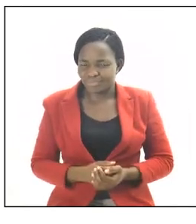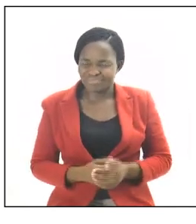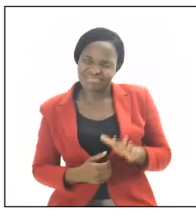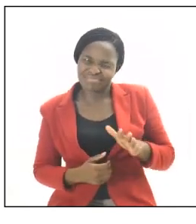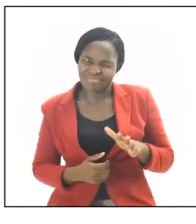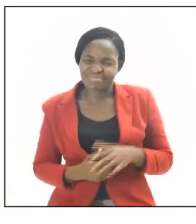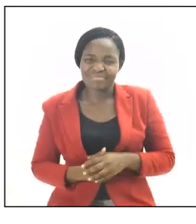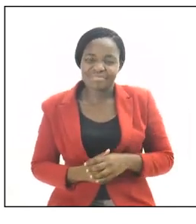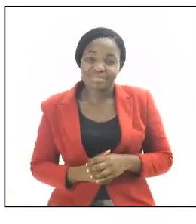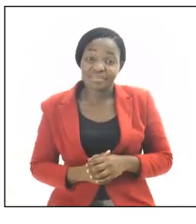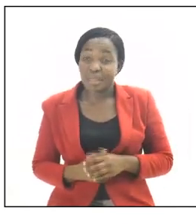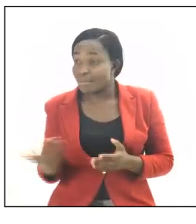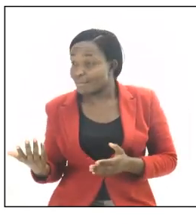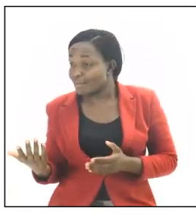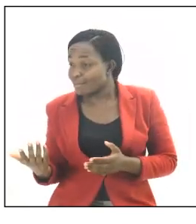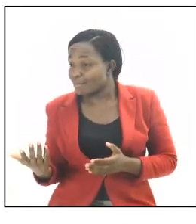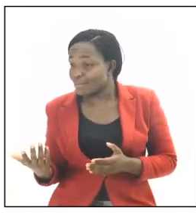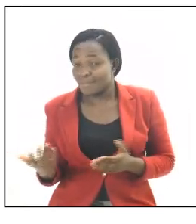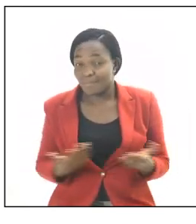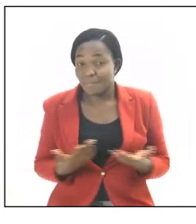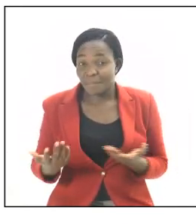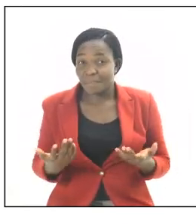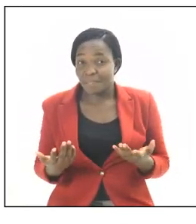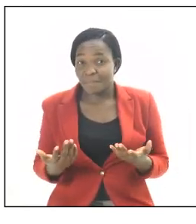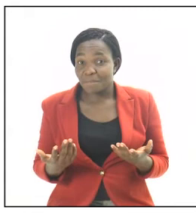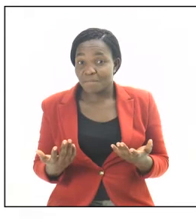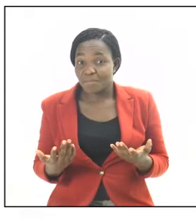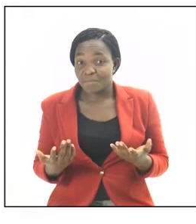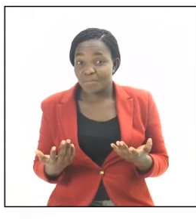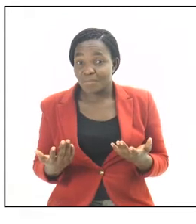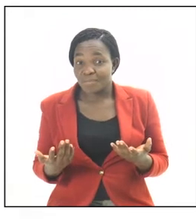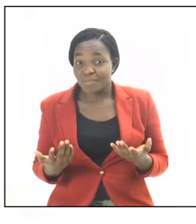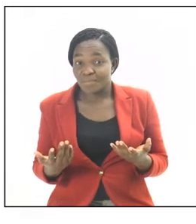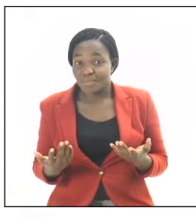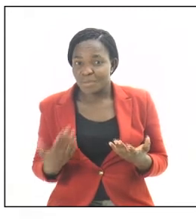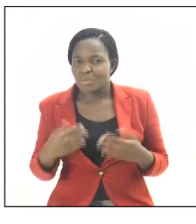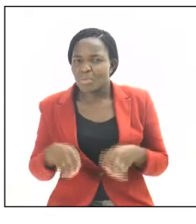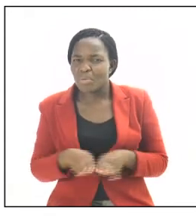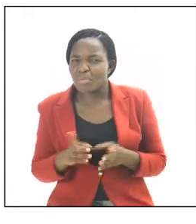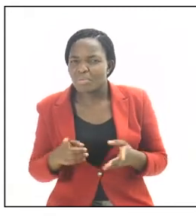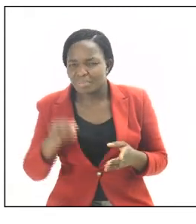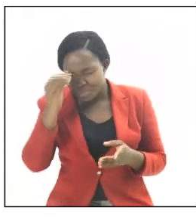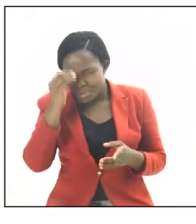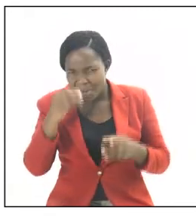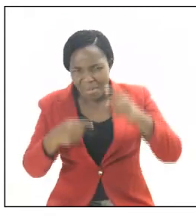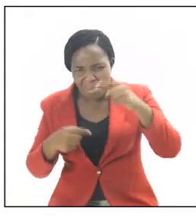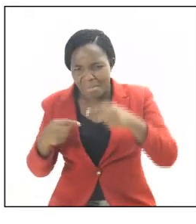shucks. So, we don't have the diagonals. What do we do now?